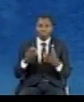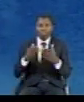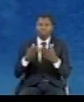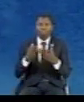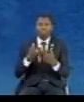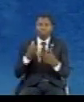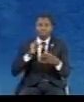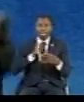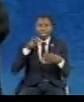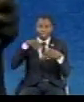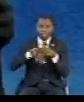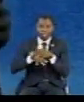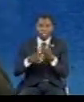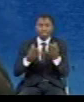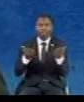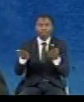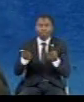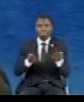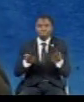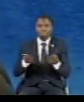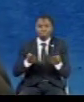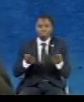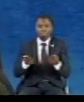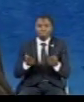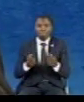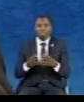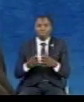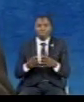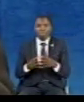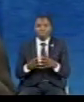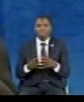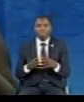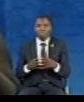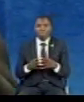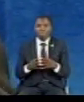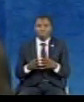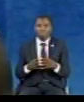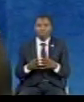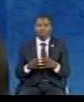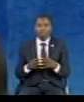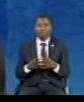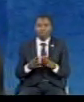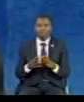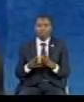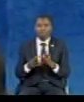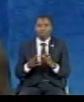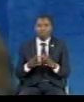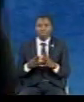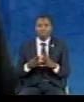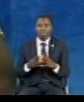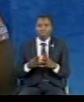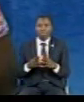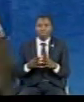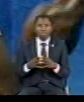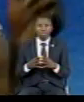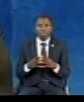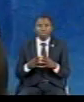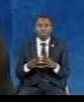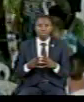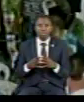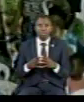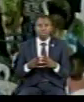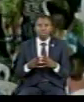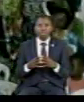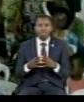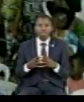motor, driver tell me, the bus driver tell me, say, this stick, I don't go carry, I go